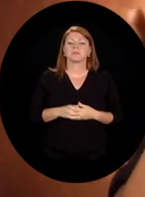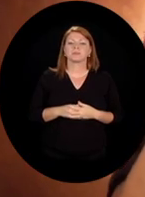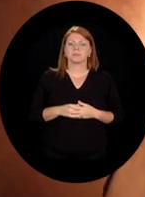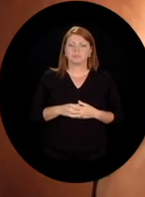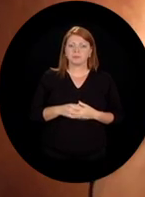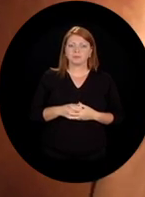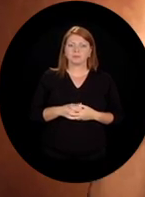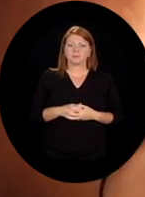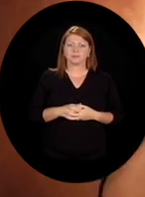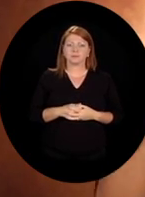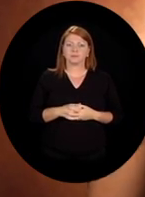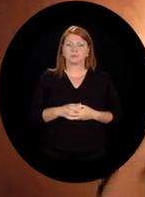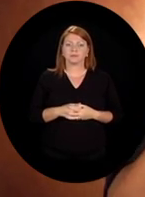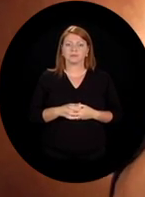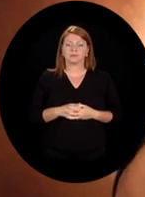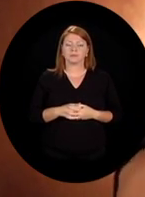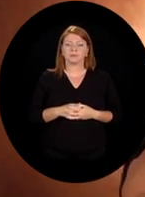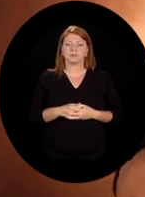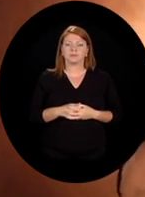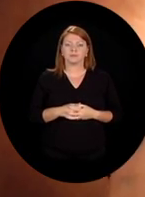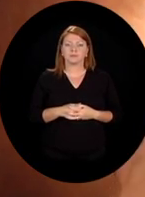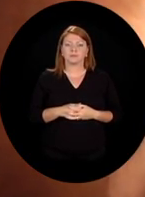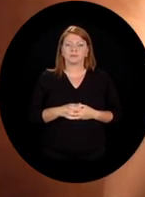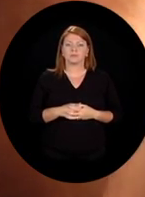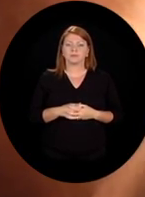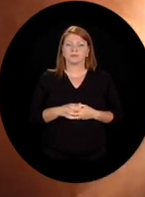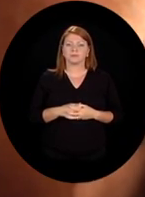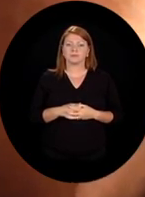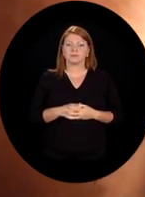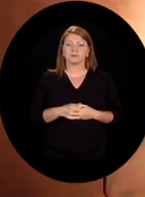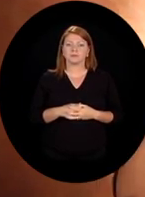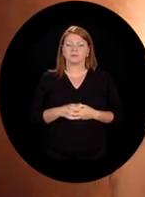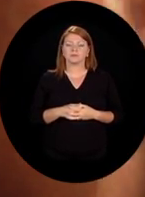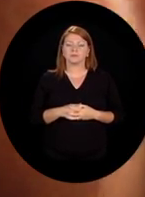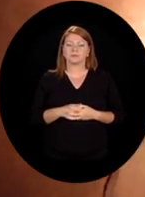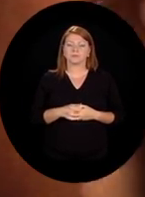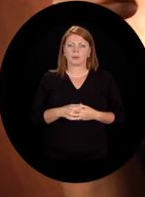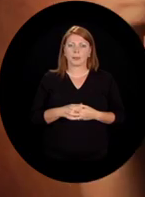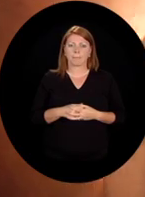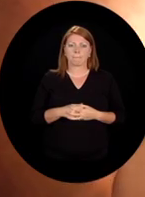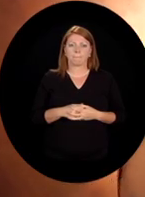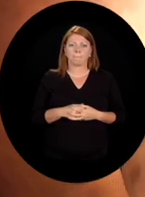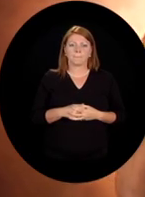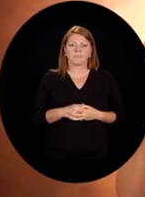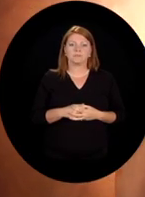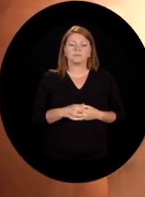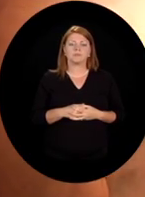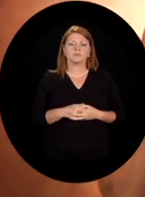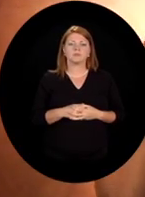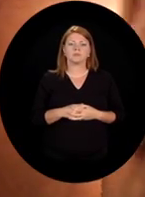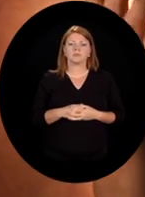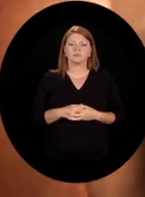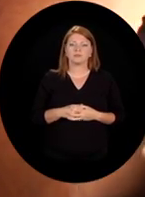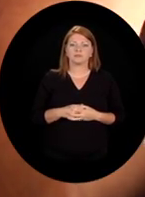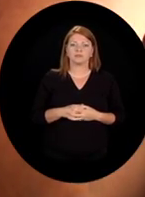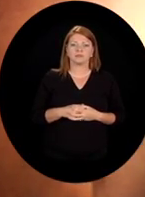options so I could make a decision about my job. My goal was college because I needed the